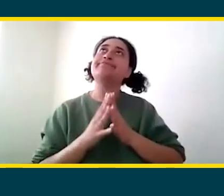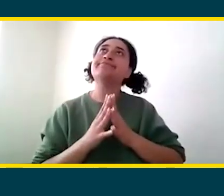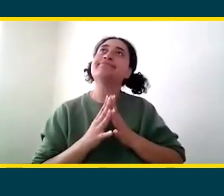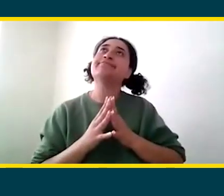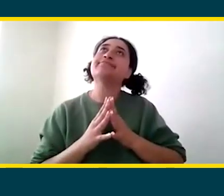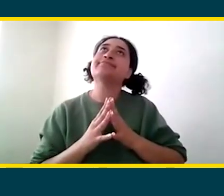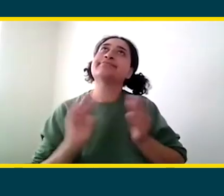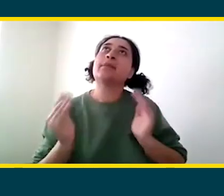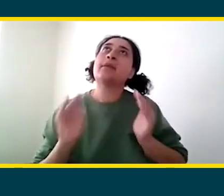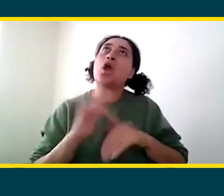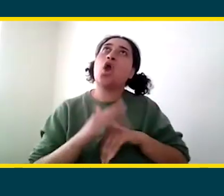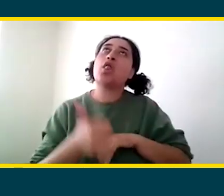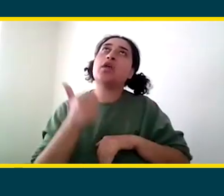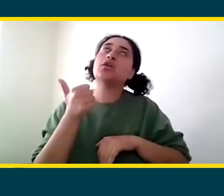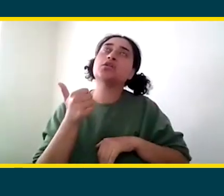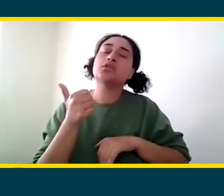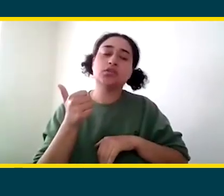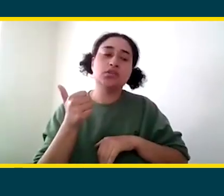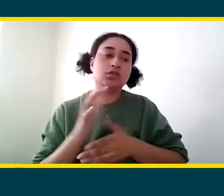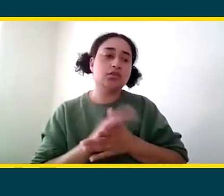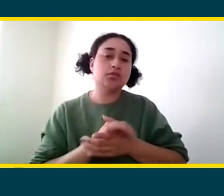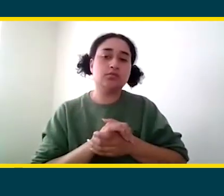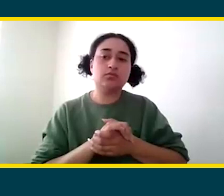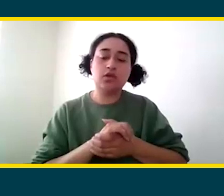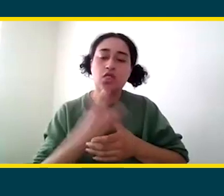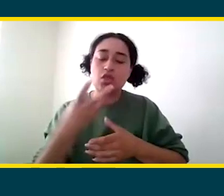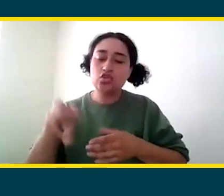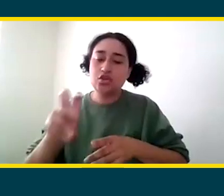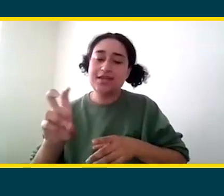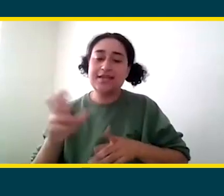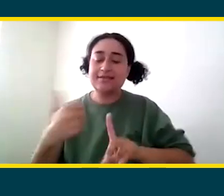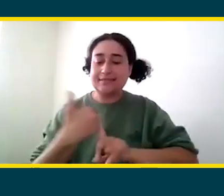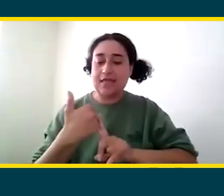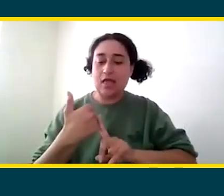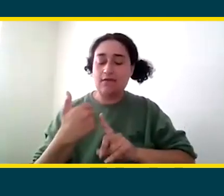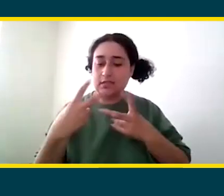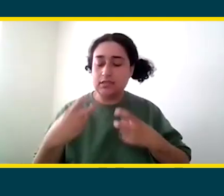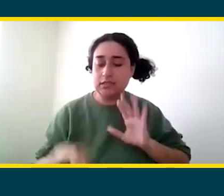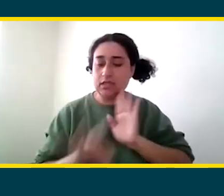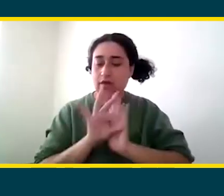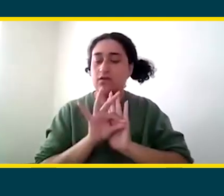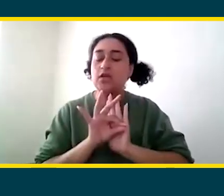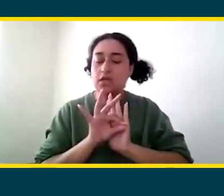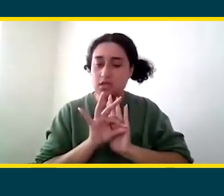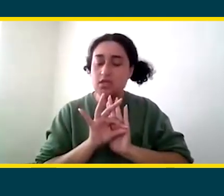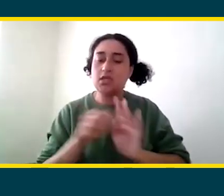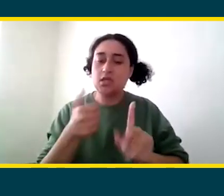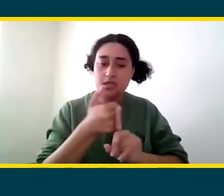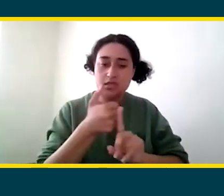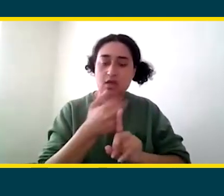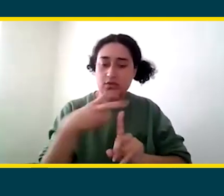consensus of my thought earlier, that the journey of self-discovery in itself only